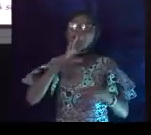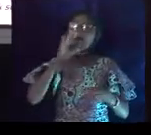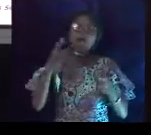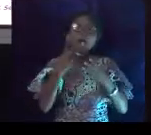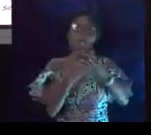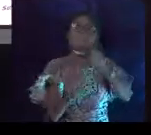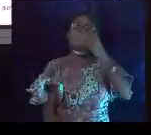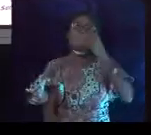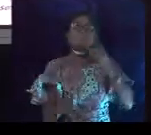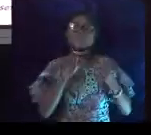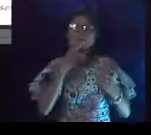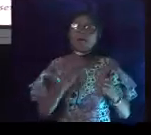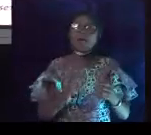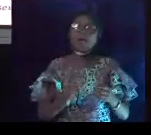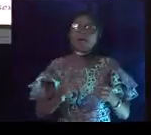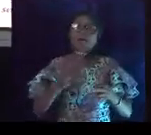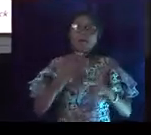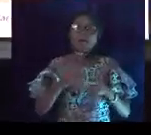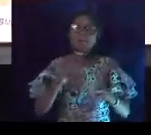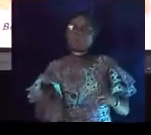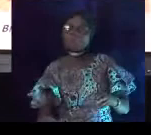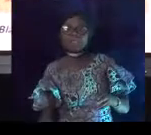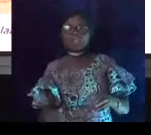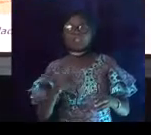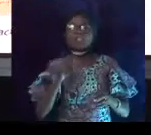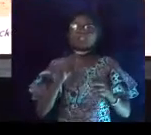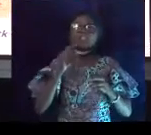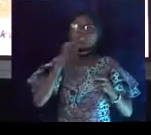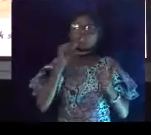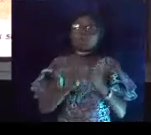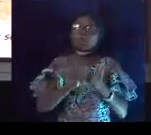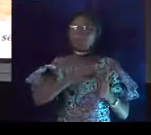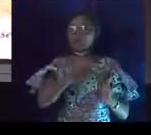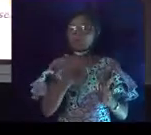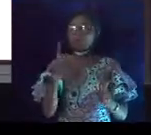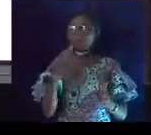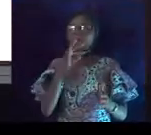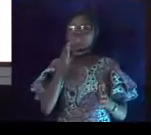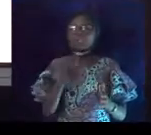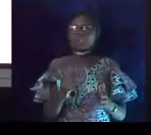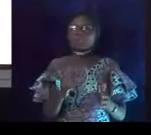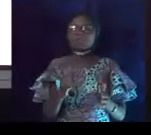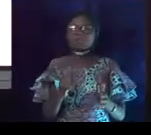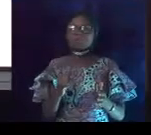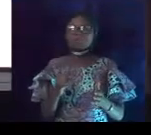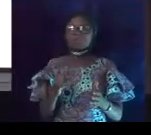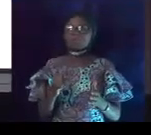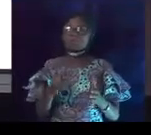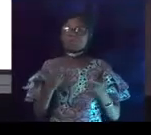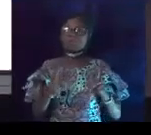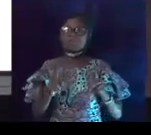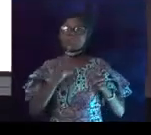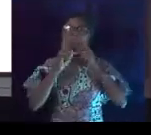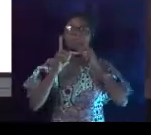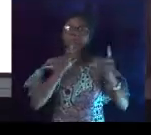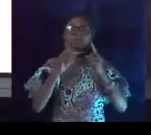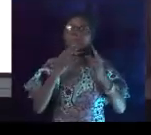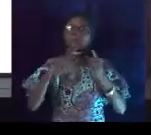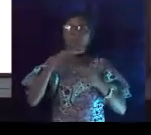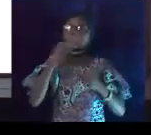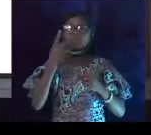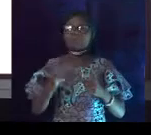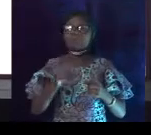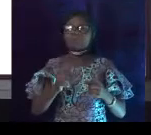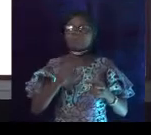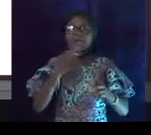sex-link. Both are eggs-laying chickens. The next one is, let's talk about